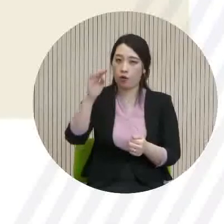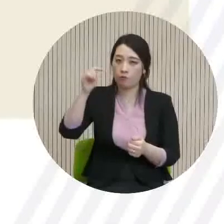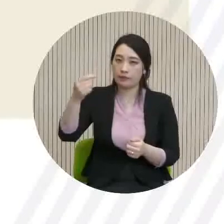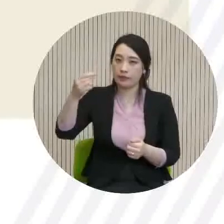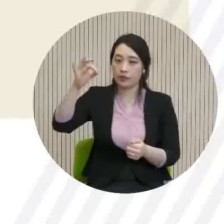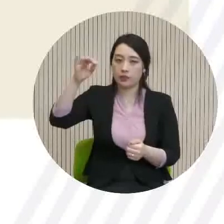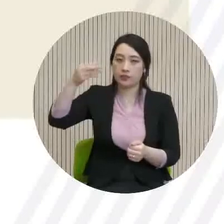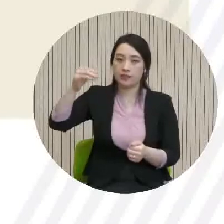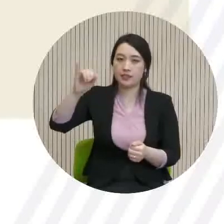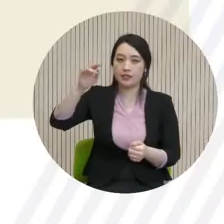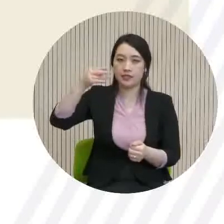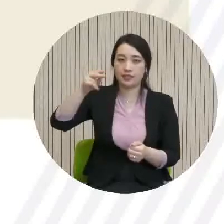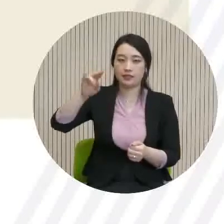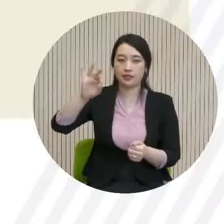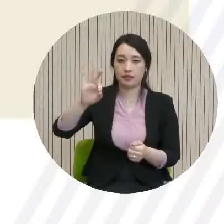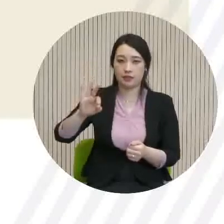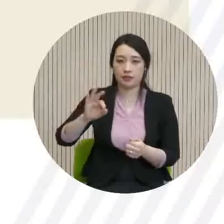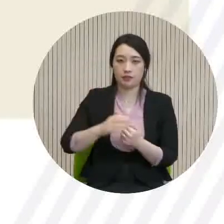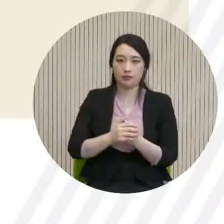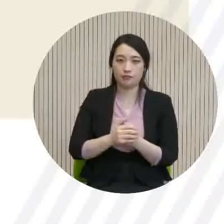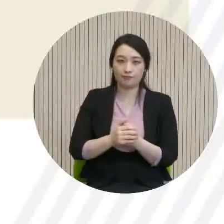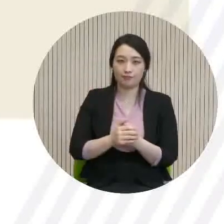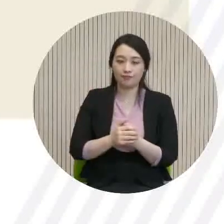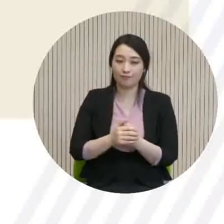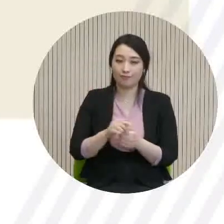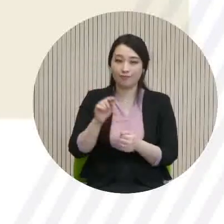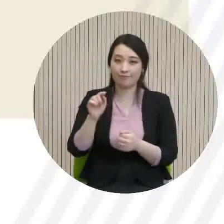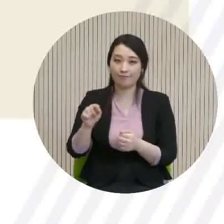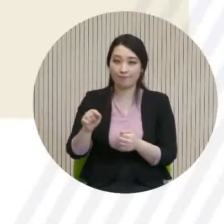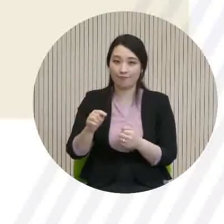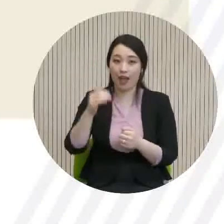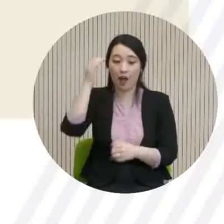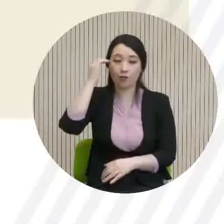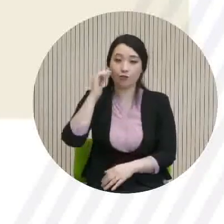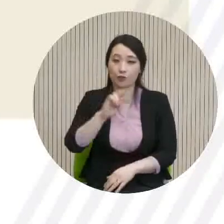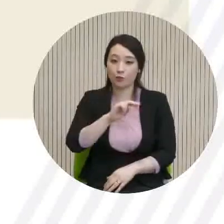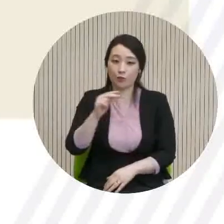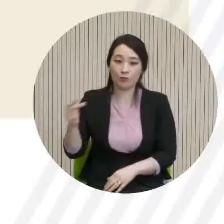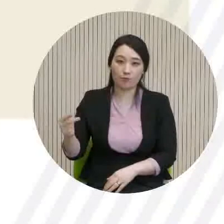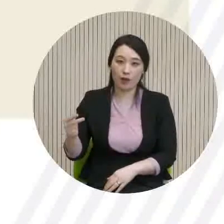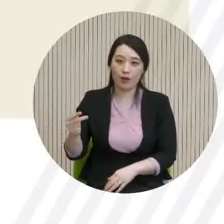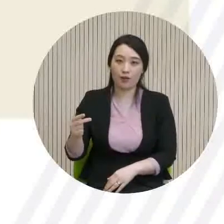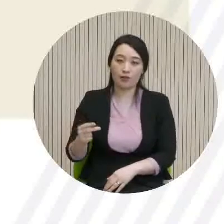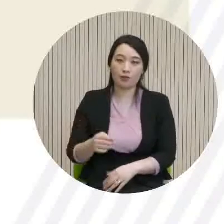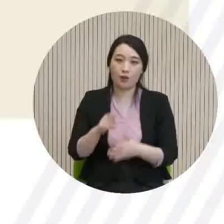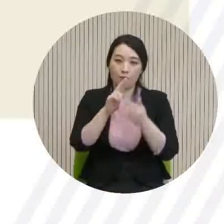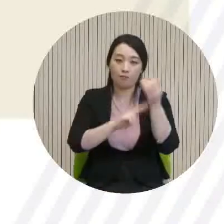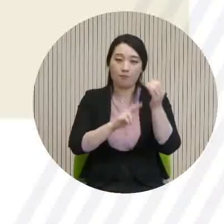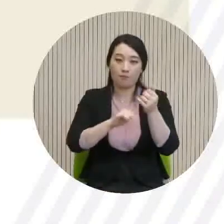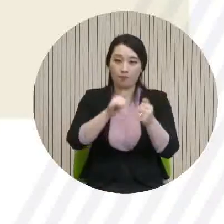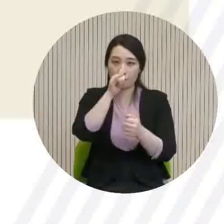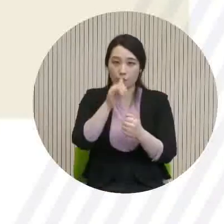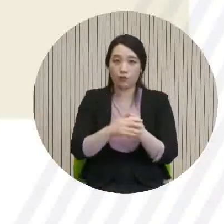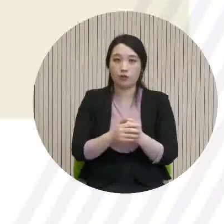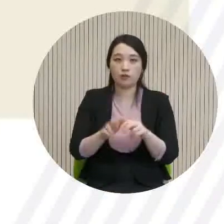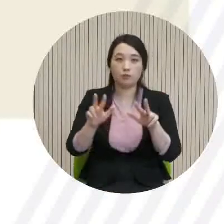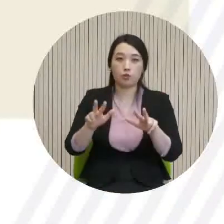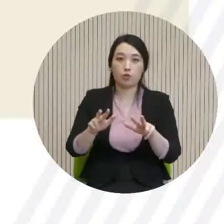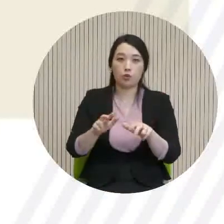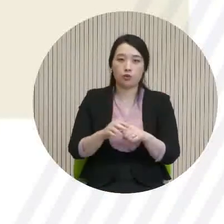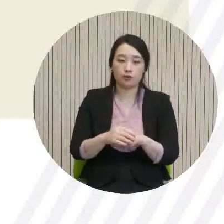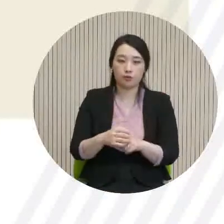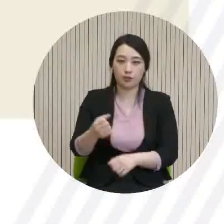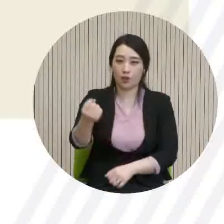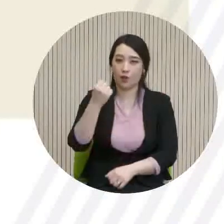Reading, was also translated in Korean and got published here. And it has been one of the